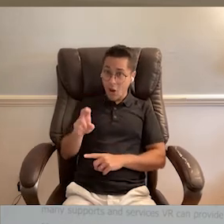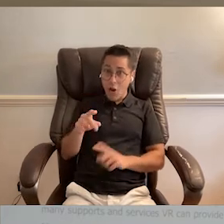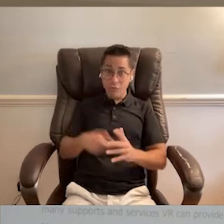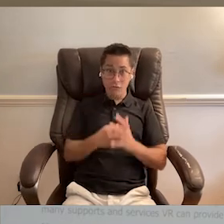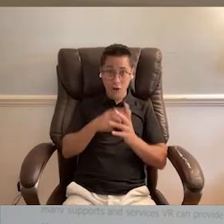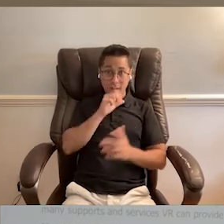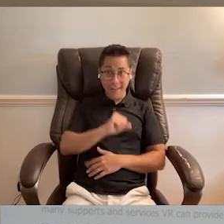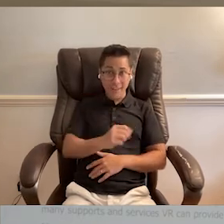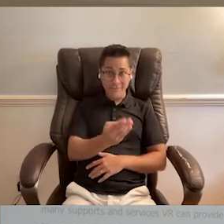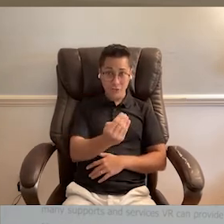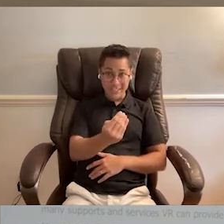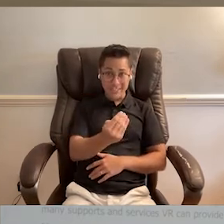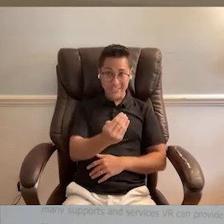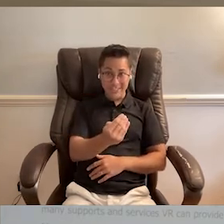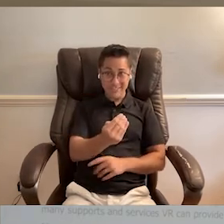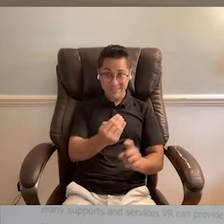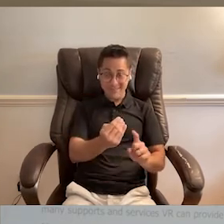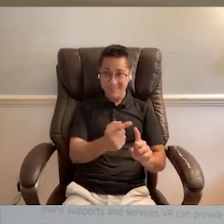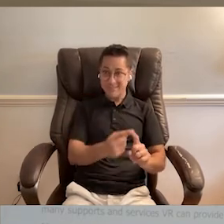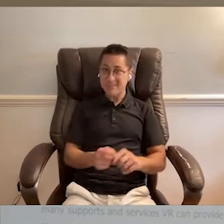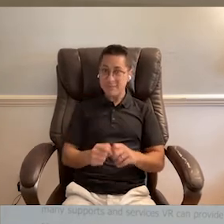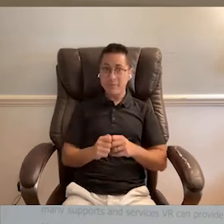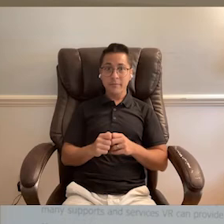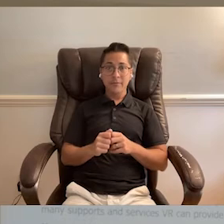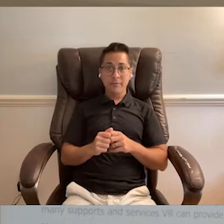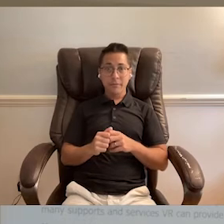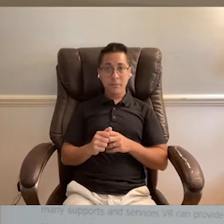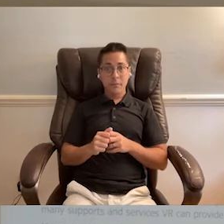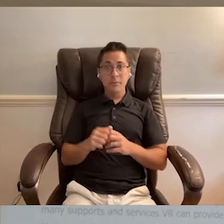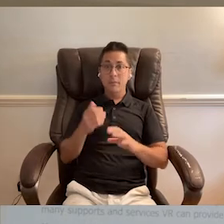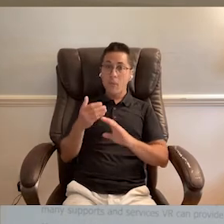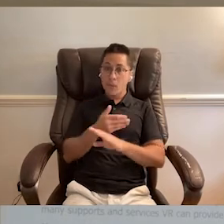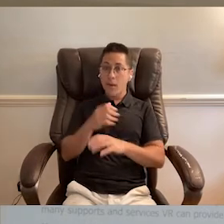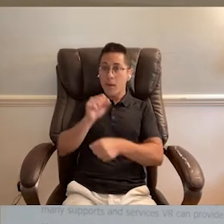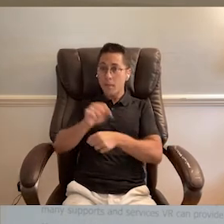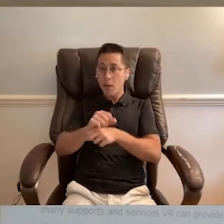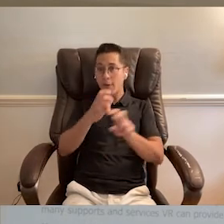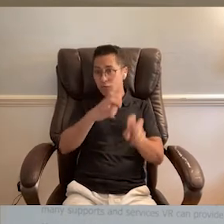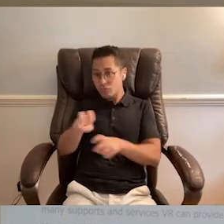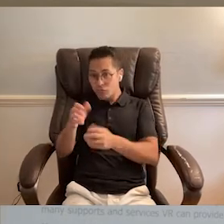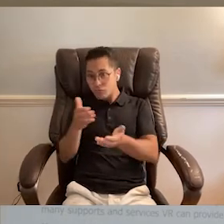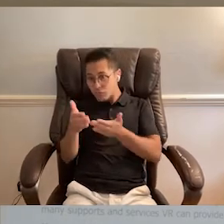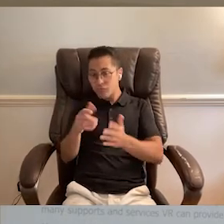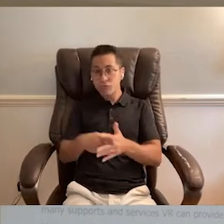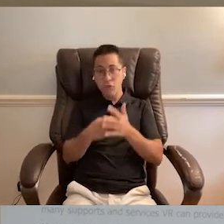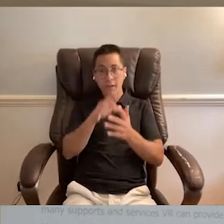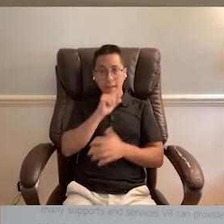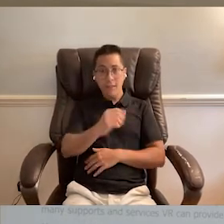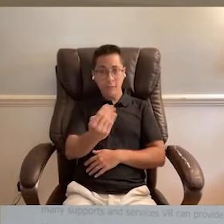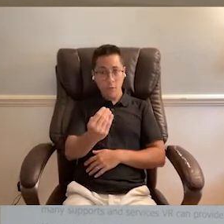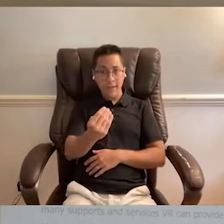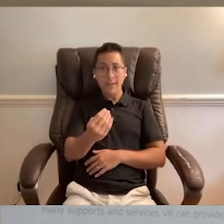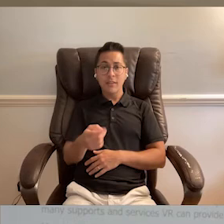14. So there's the pre-employment transition services starting at 14. You do not have to